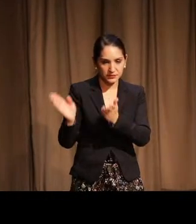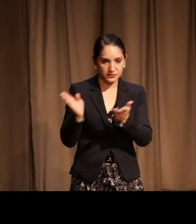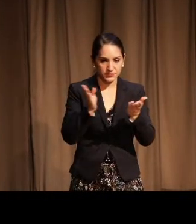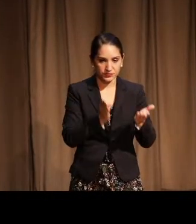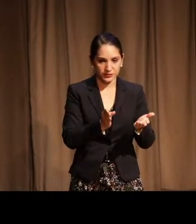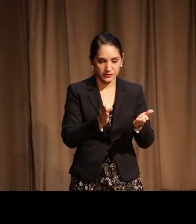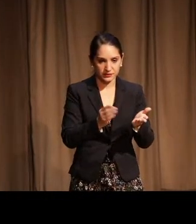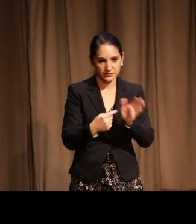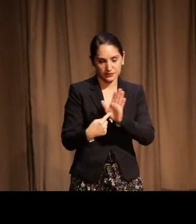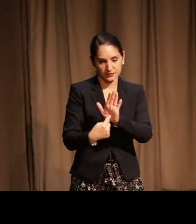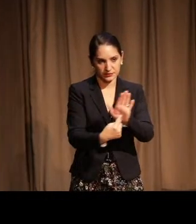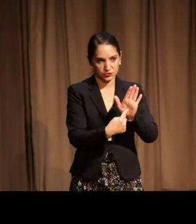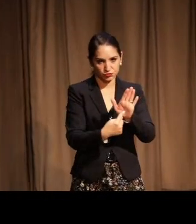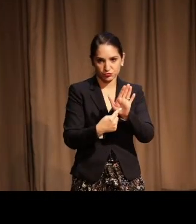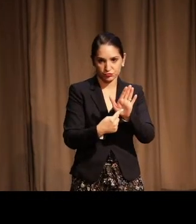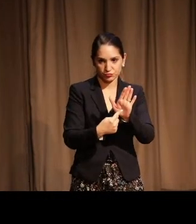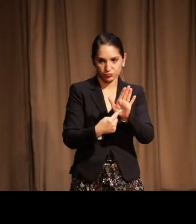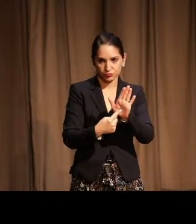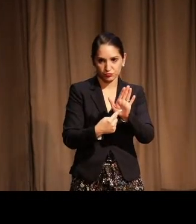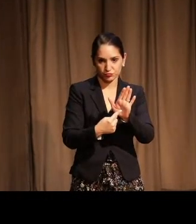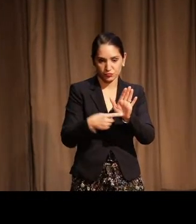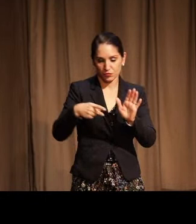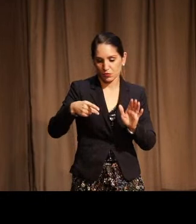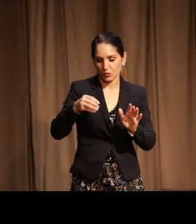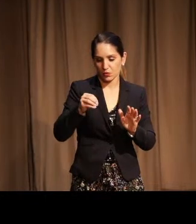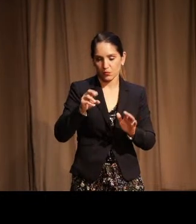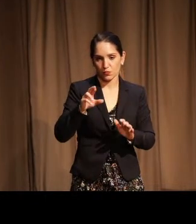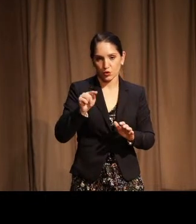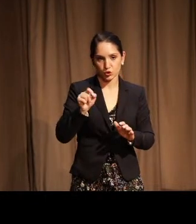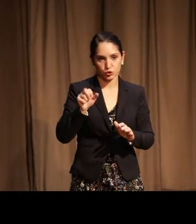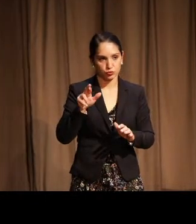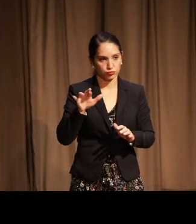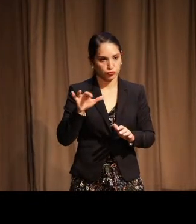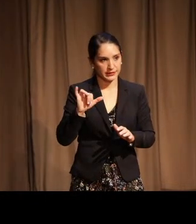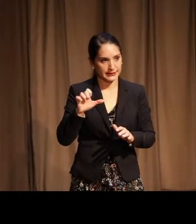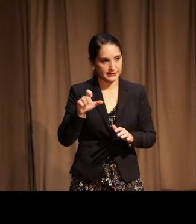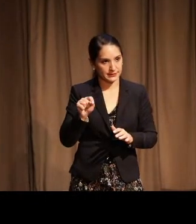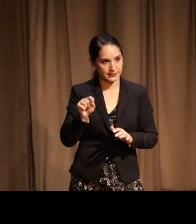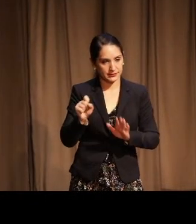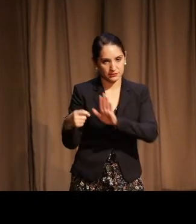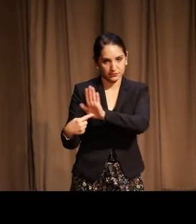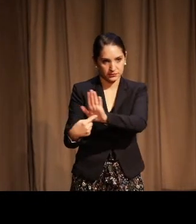these portraits, to these moments. We know that...